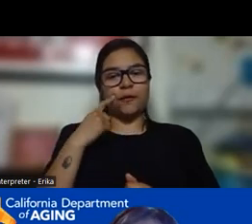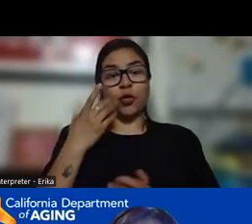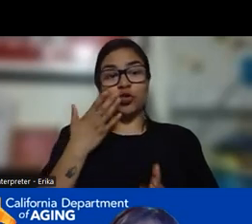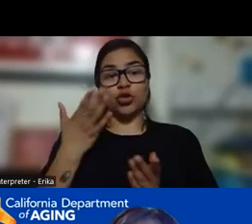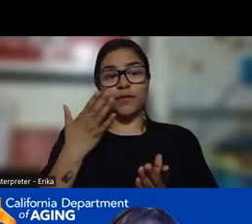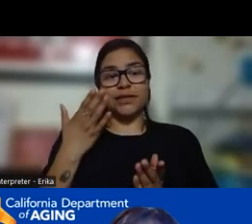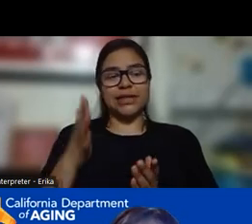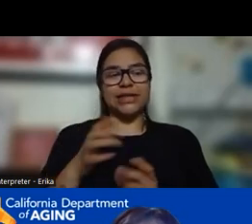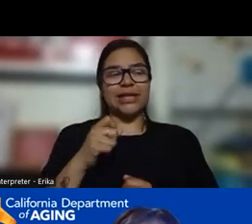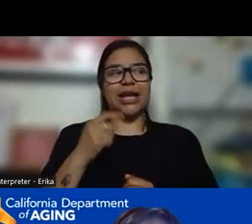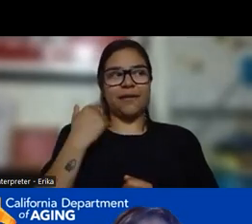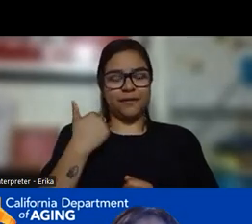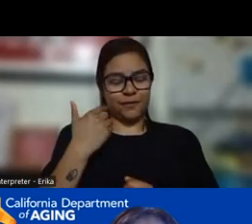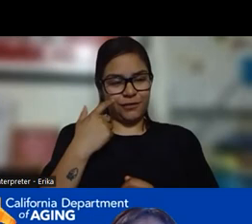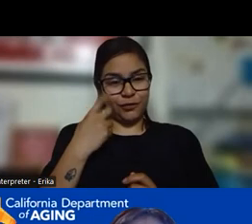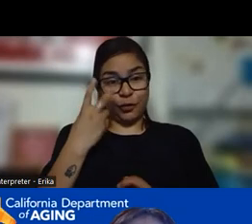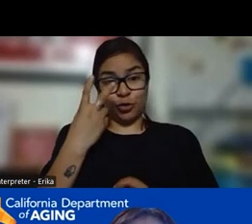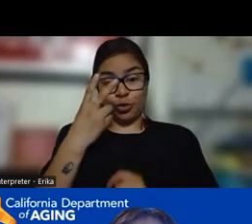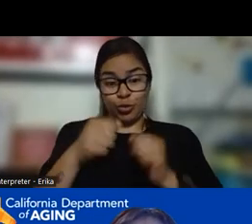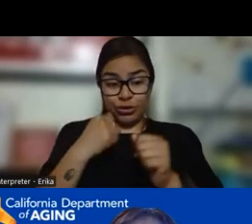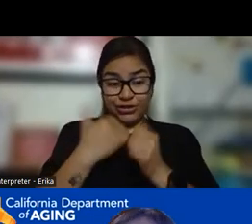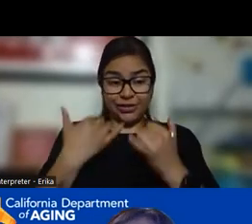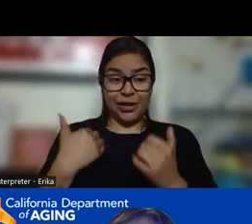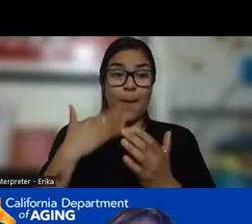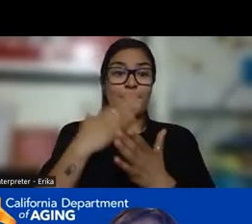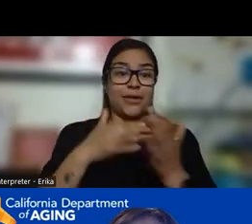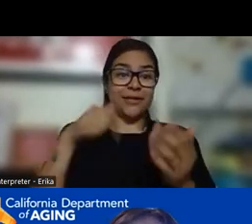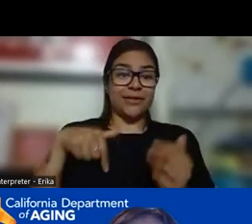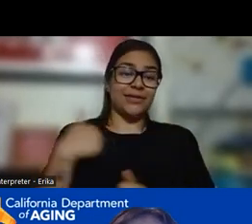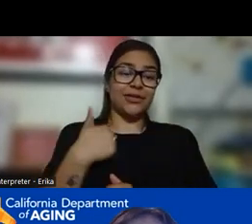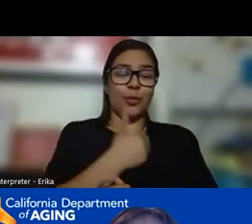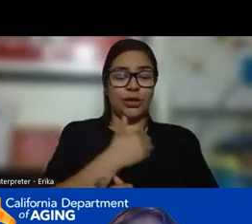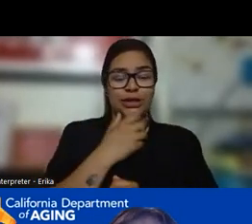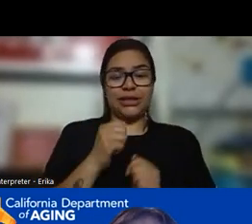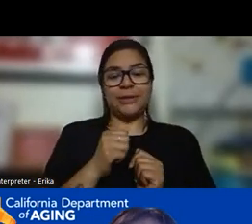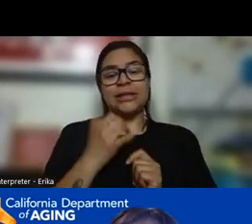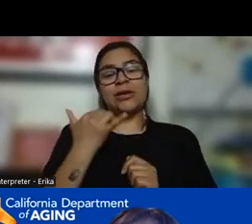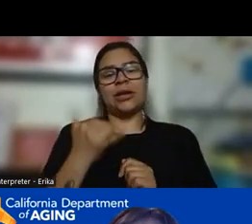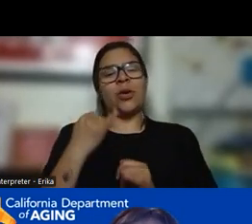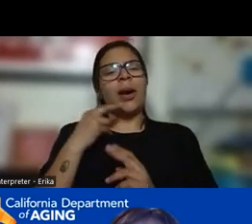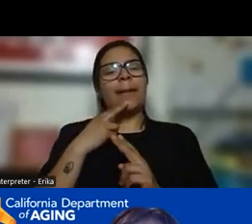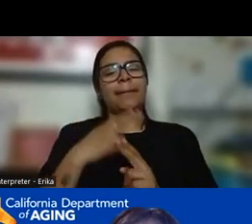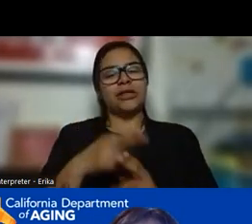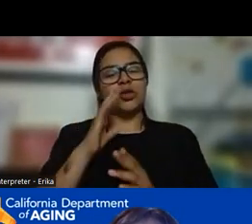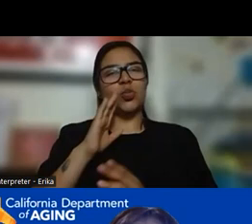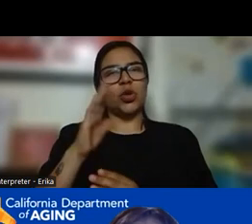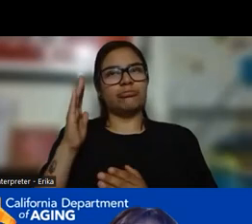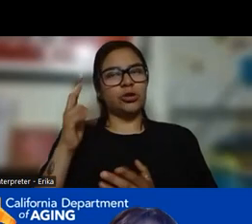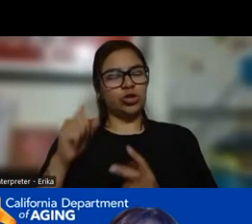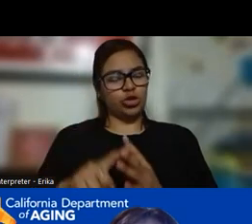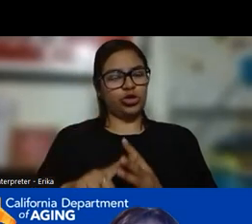on this committee for your 2-year term. We are going to, I mentioned this last time, we will be beginning our recruitment for